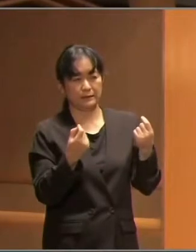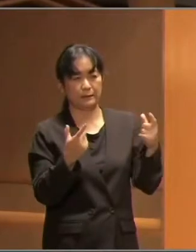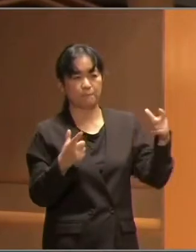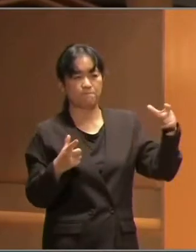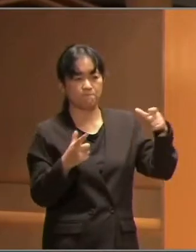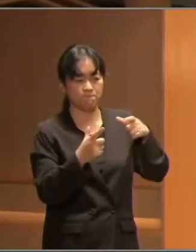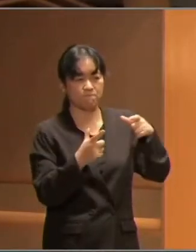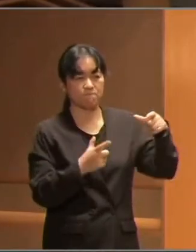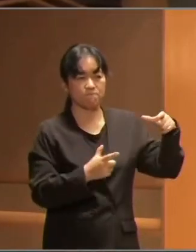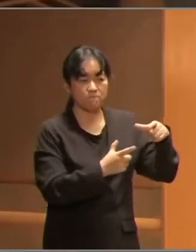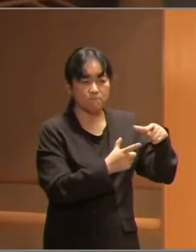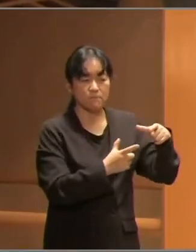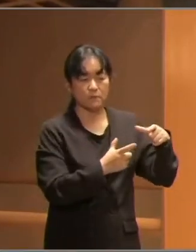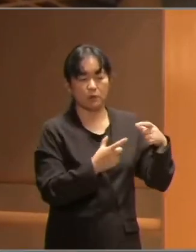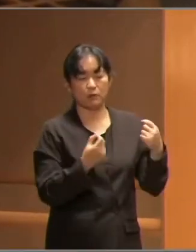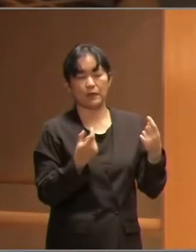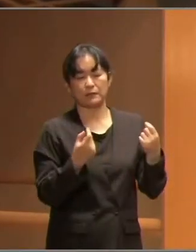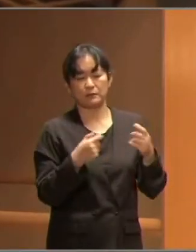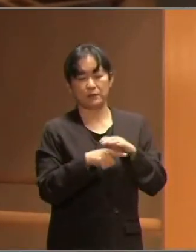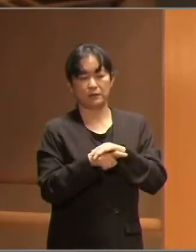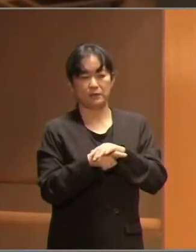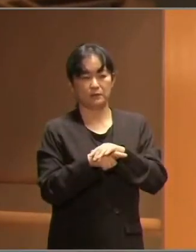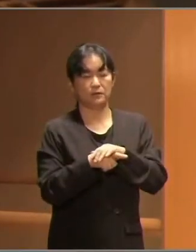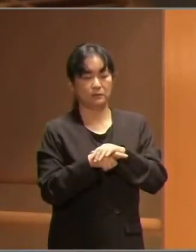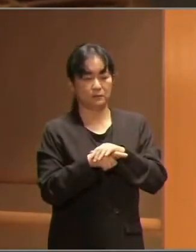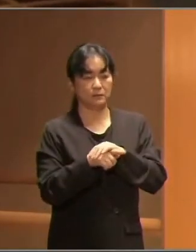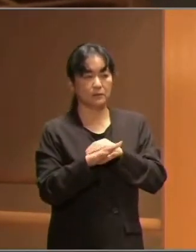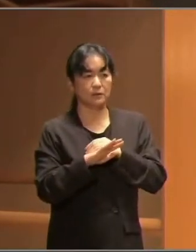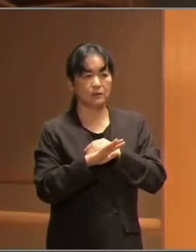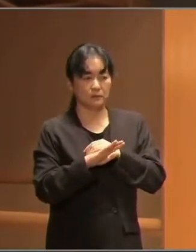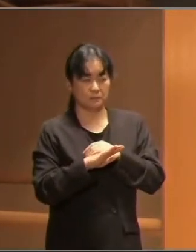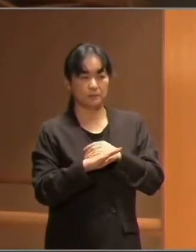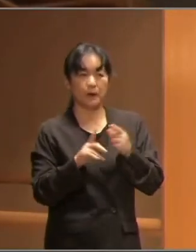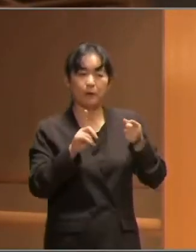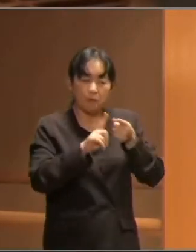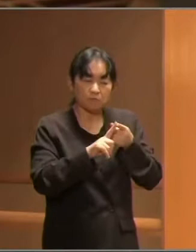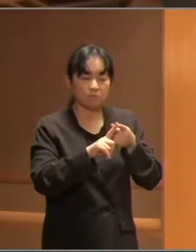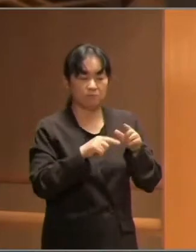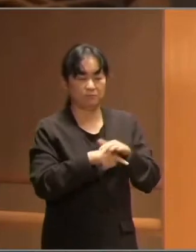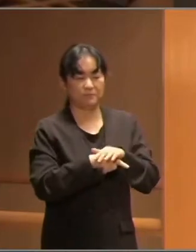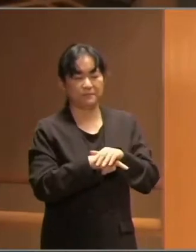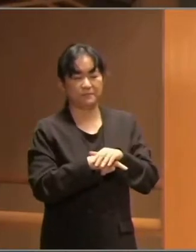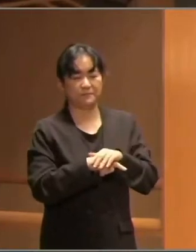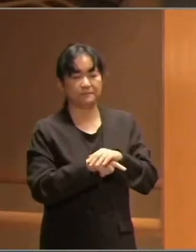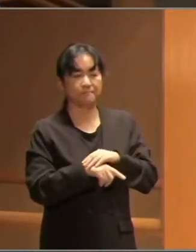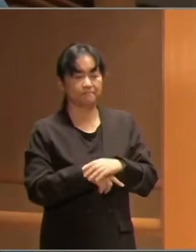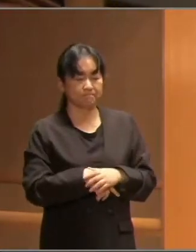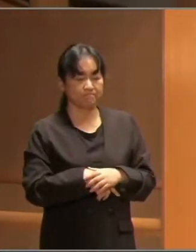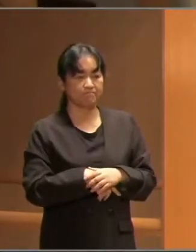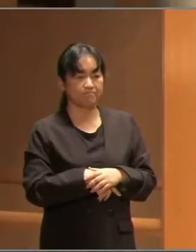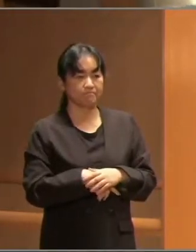of inflation and the shrink is the same between paper and wood.